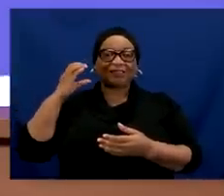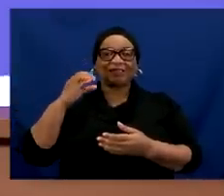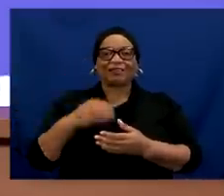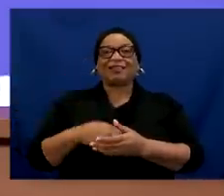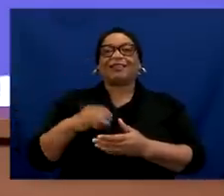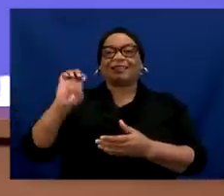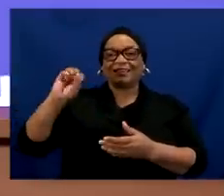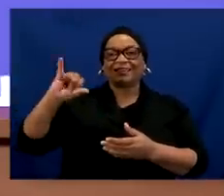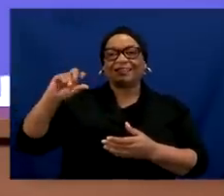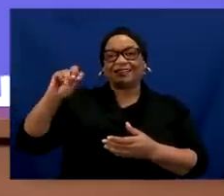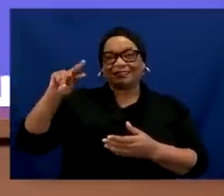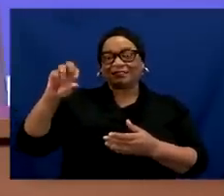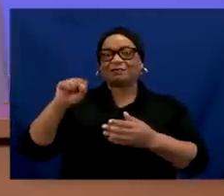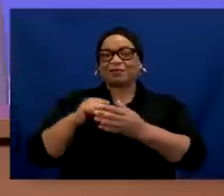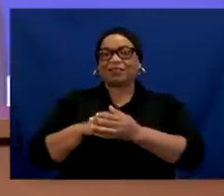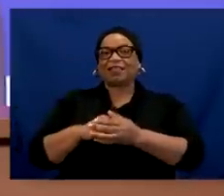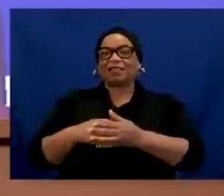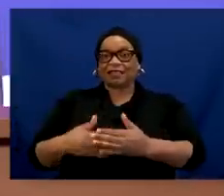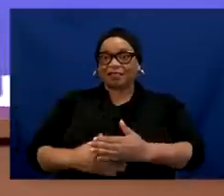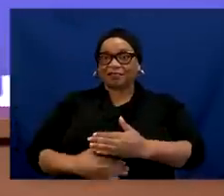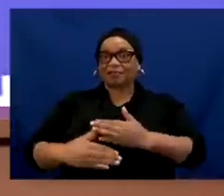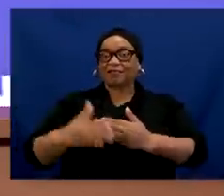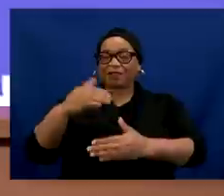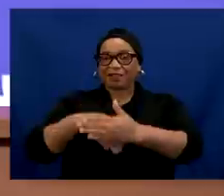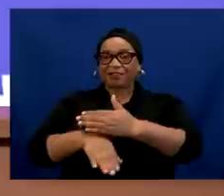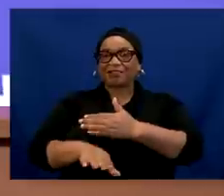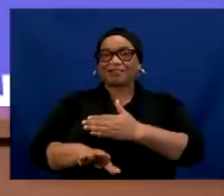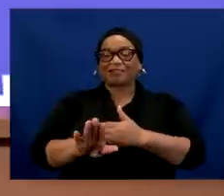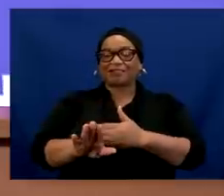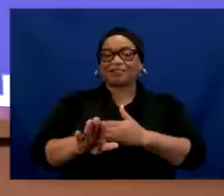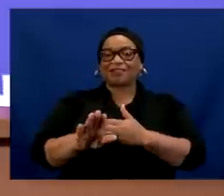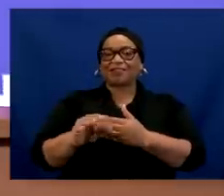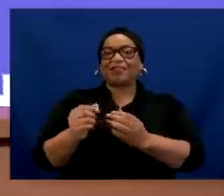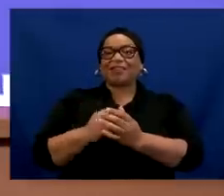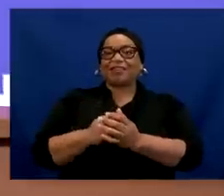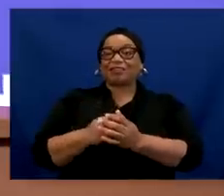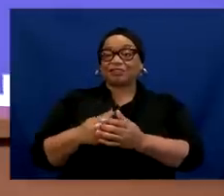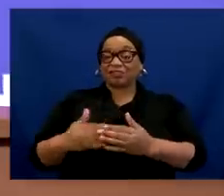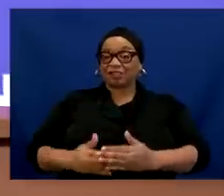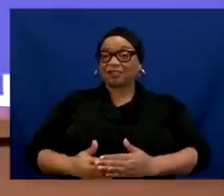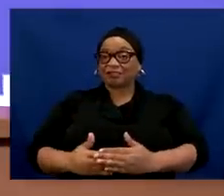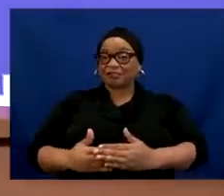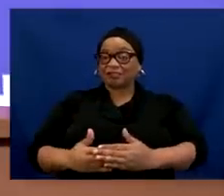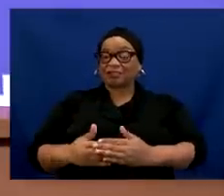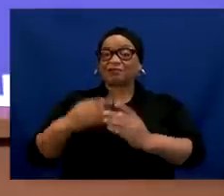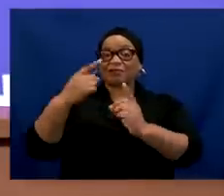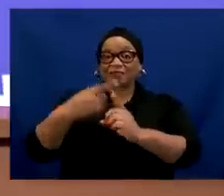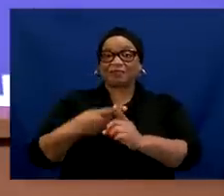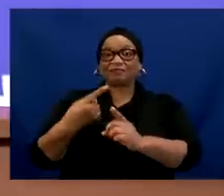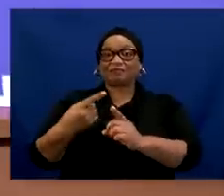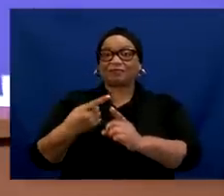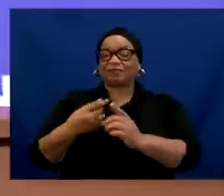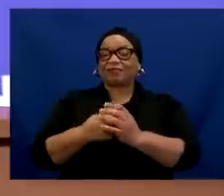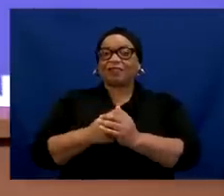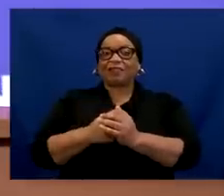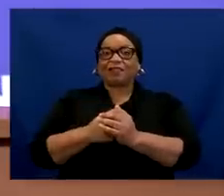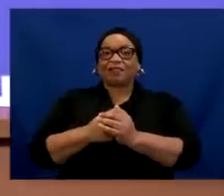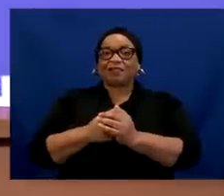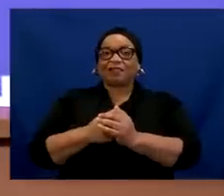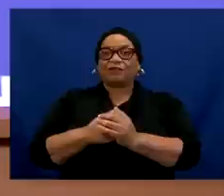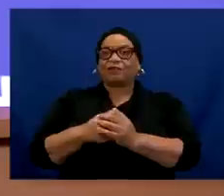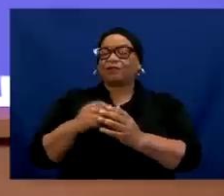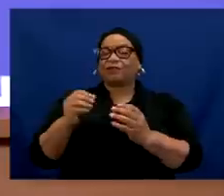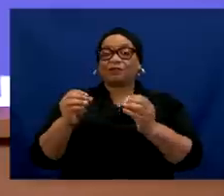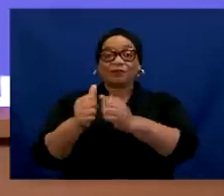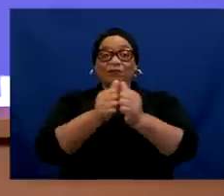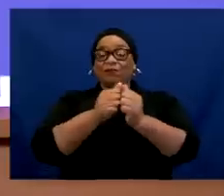a son in her old age, and this is the sixth month with her, who was called barren. For with